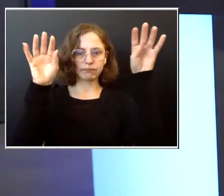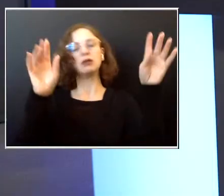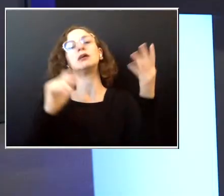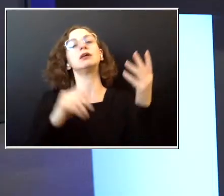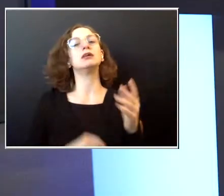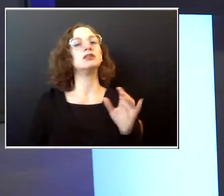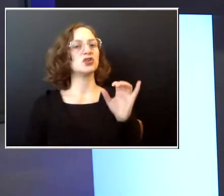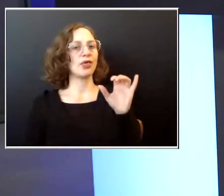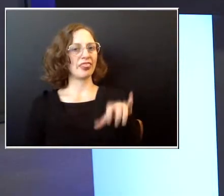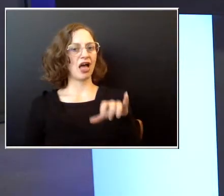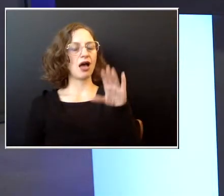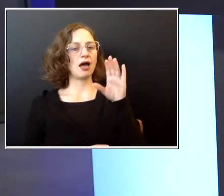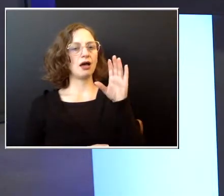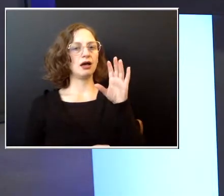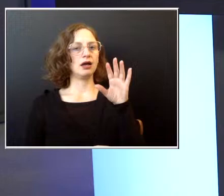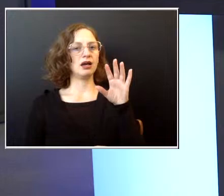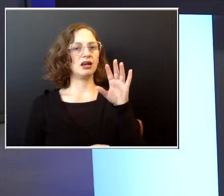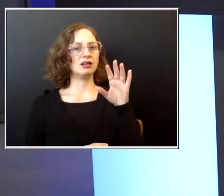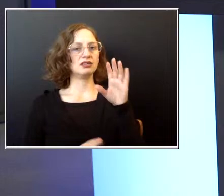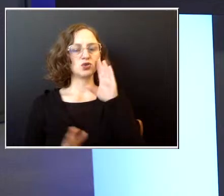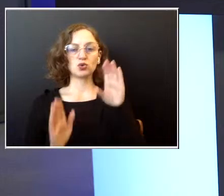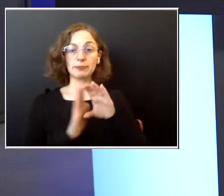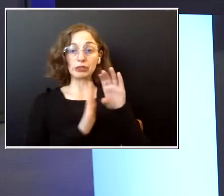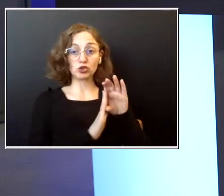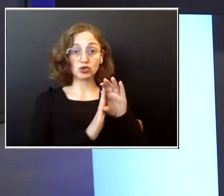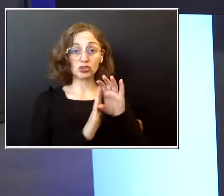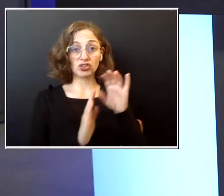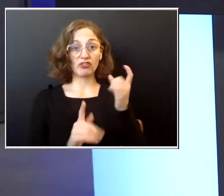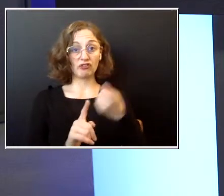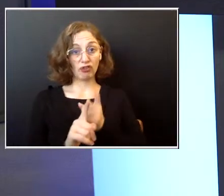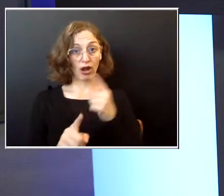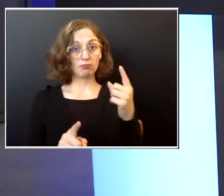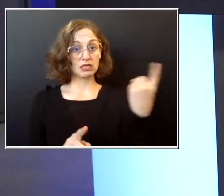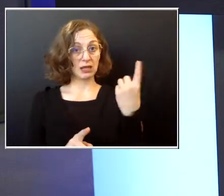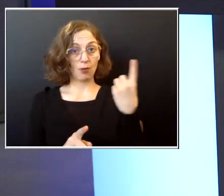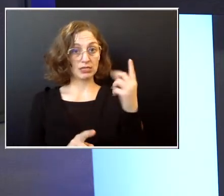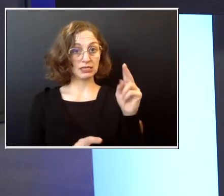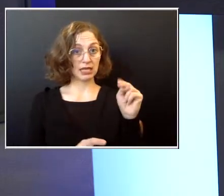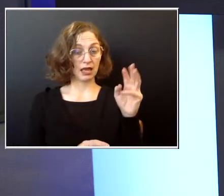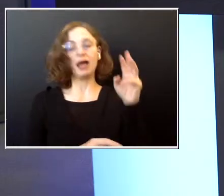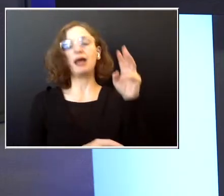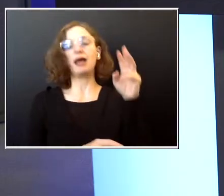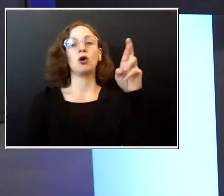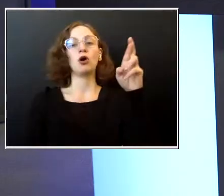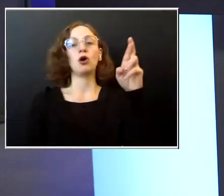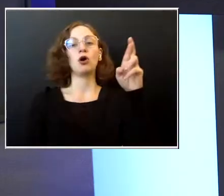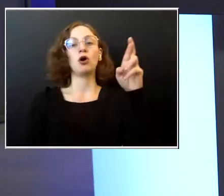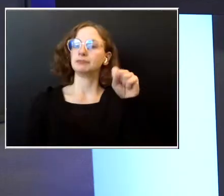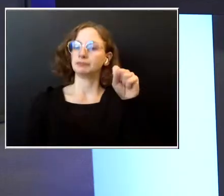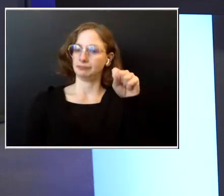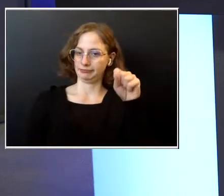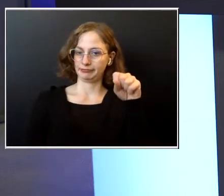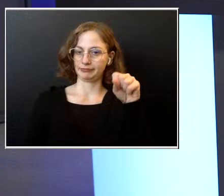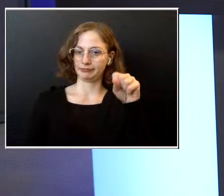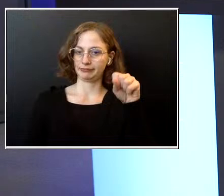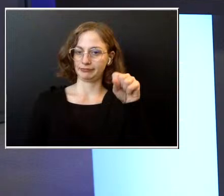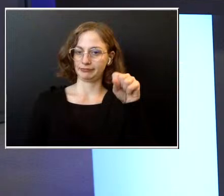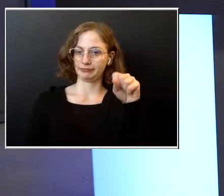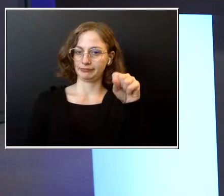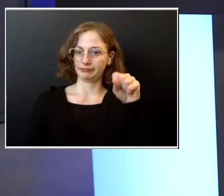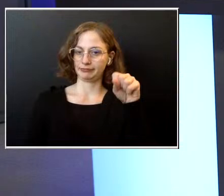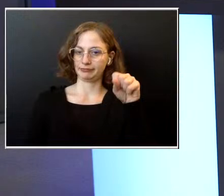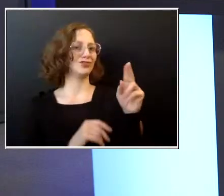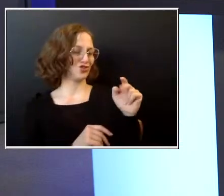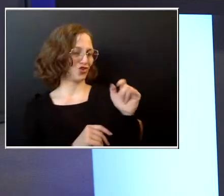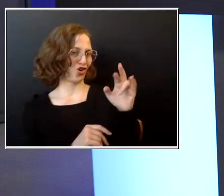this series of images taken from someone getting the test to see if they have Moya Moya? And that's what Nerissa was talking about. Well, they're getting this test